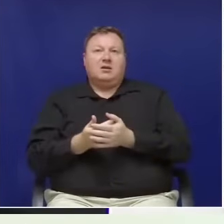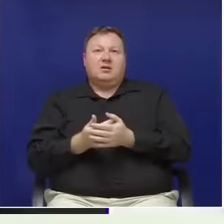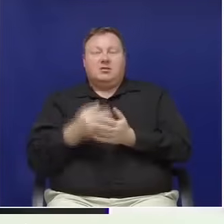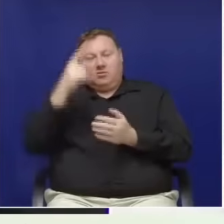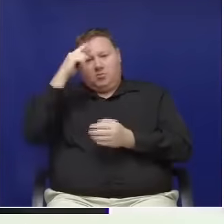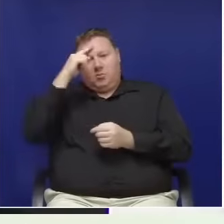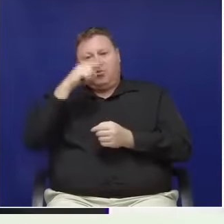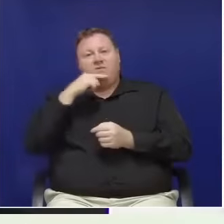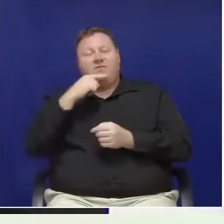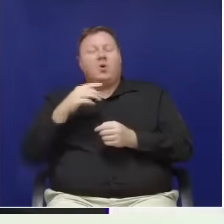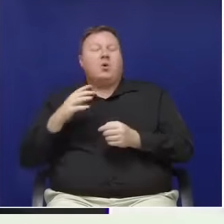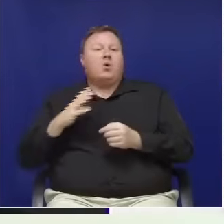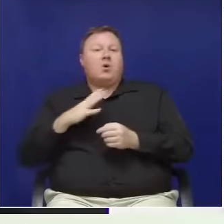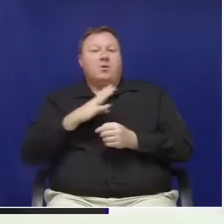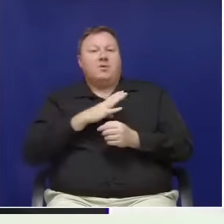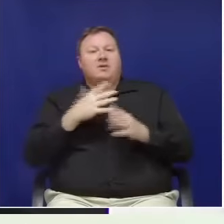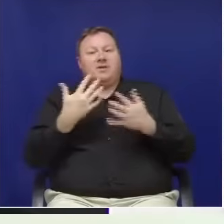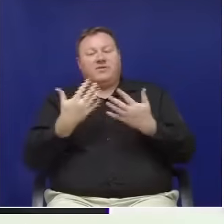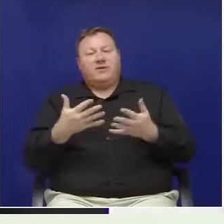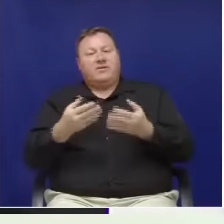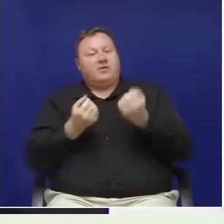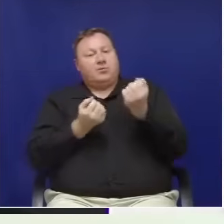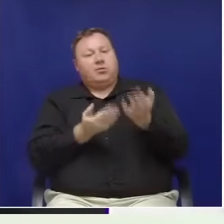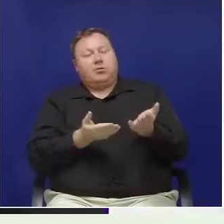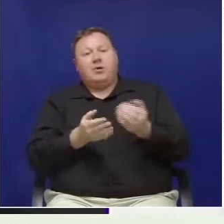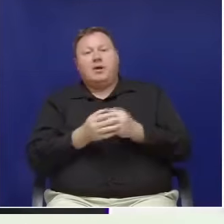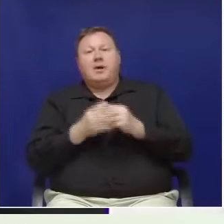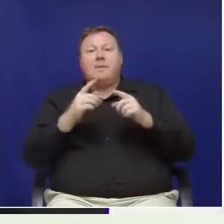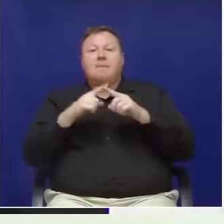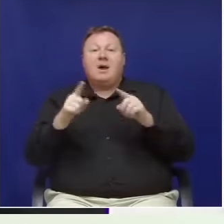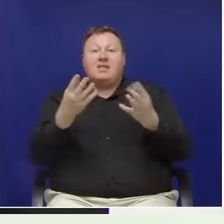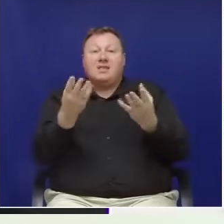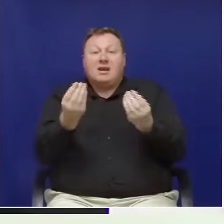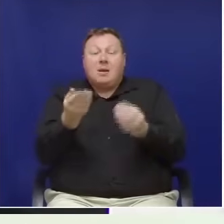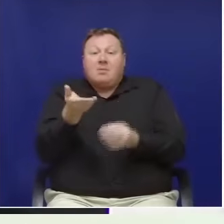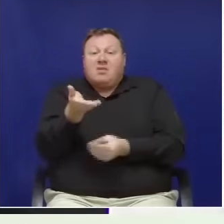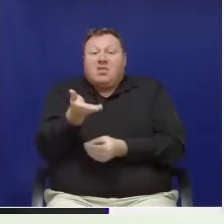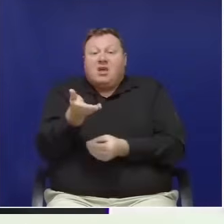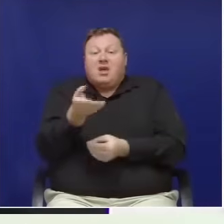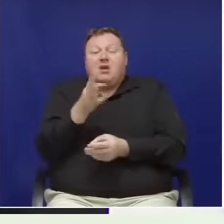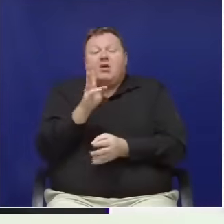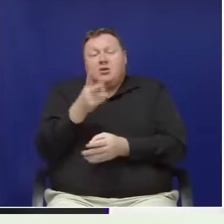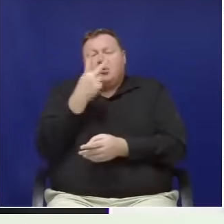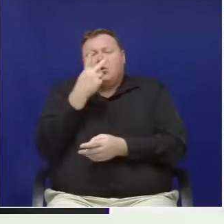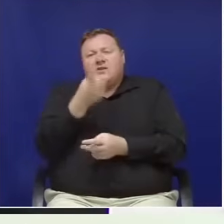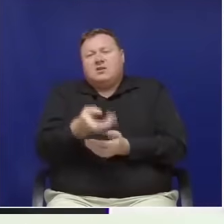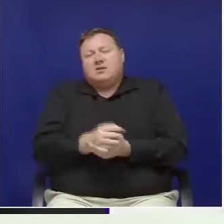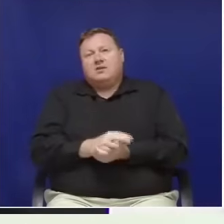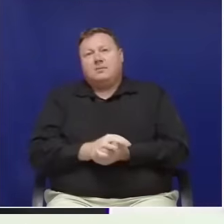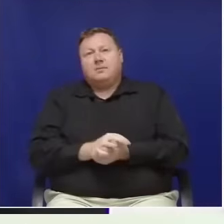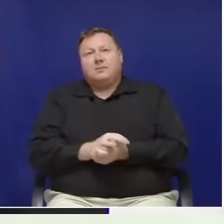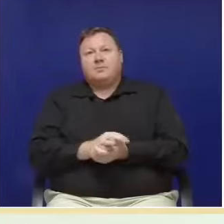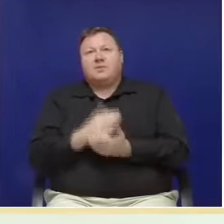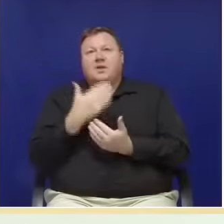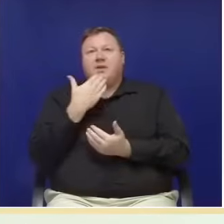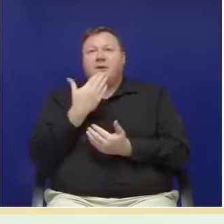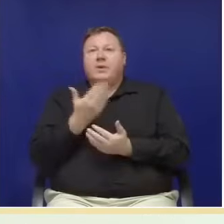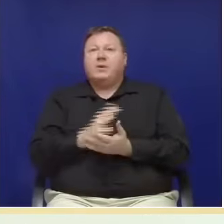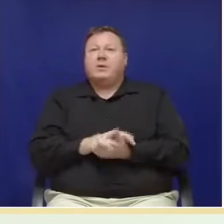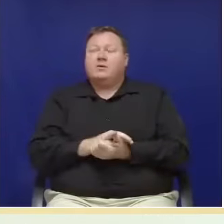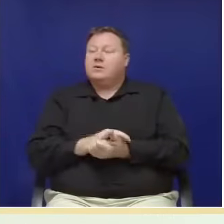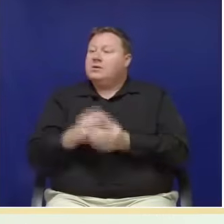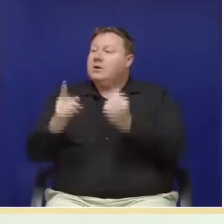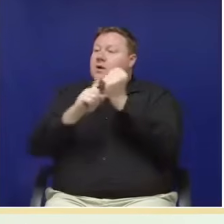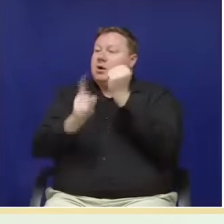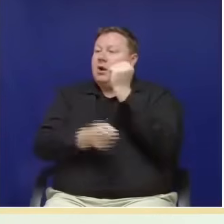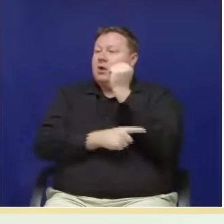Portfolio Committee, but the figures are there, you will see them. Thank you. The last